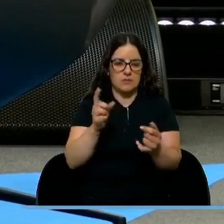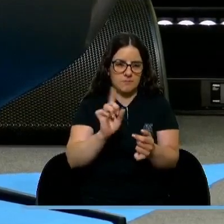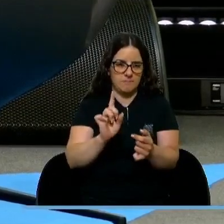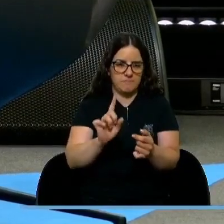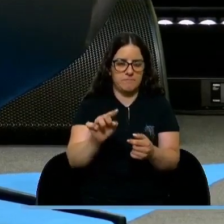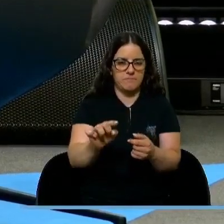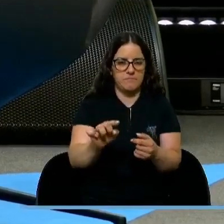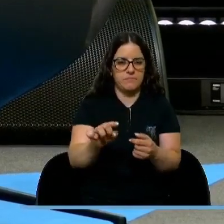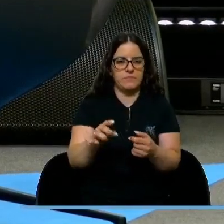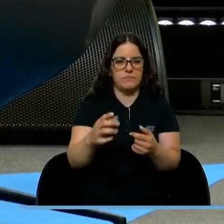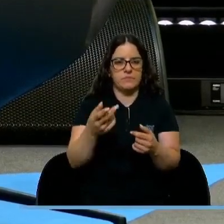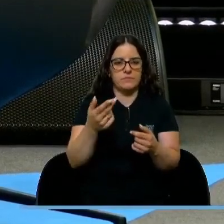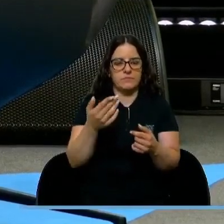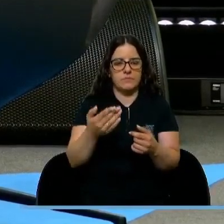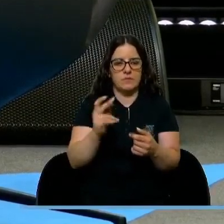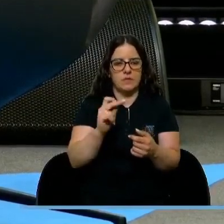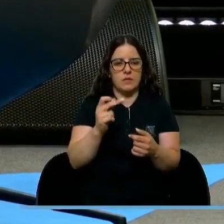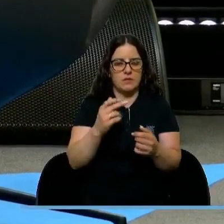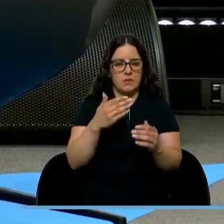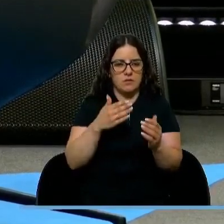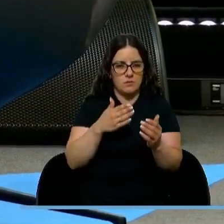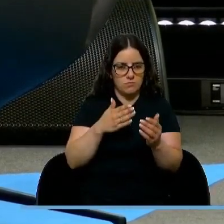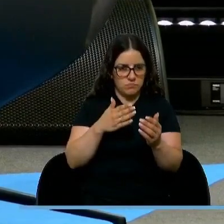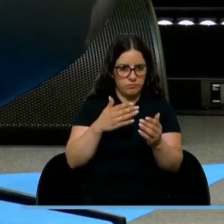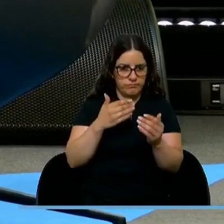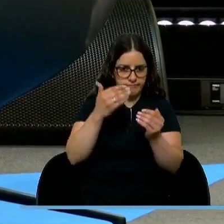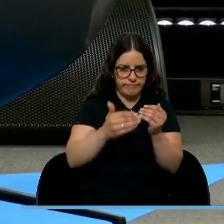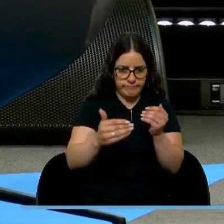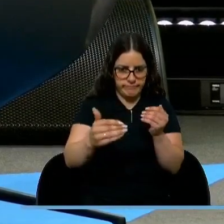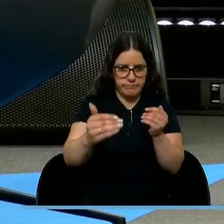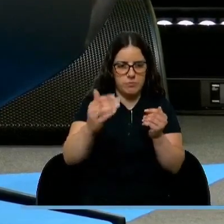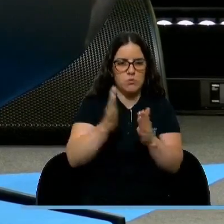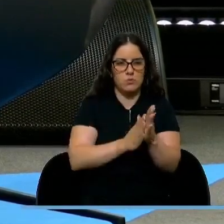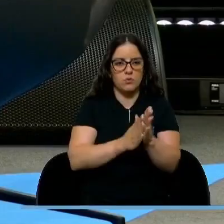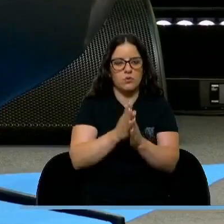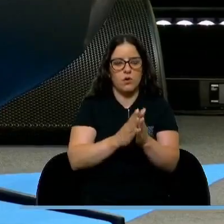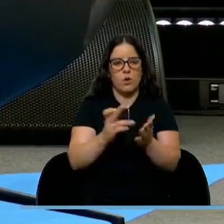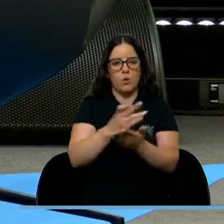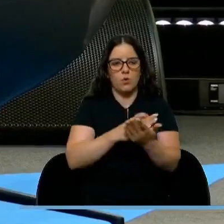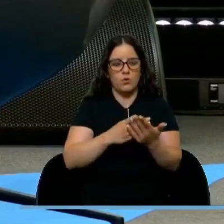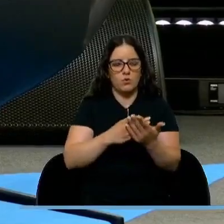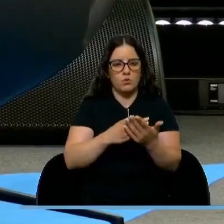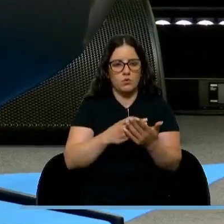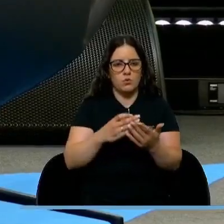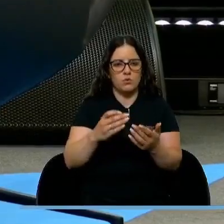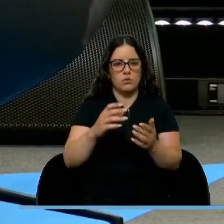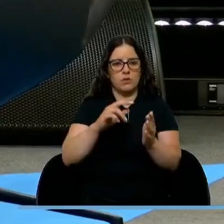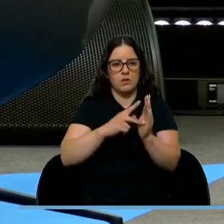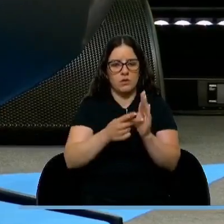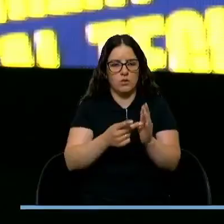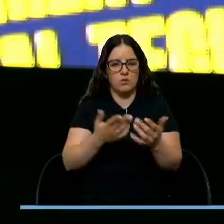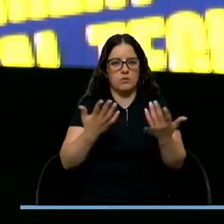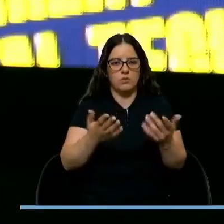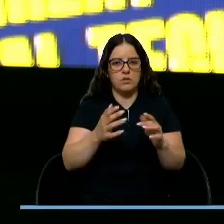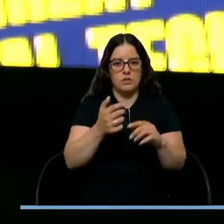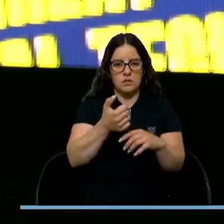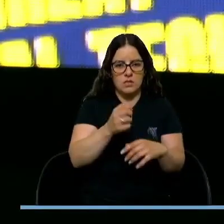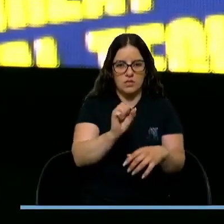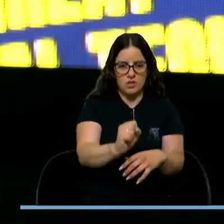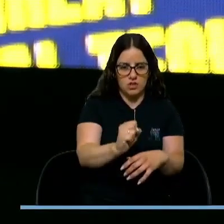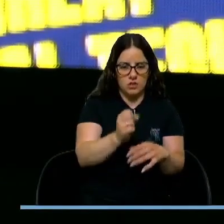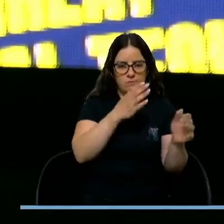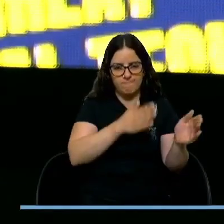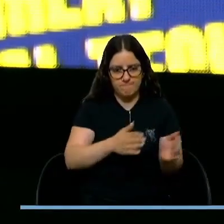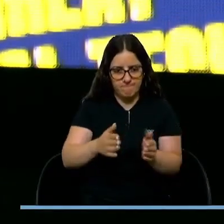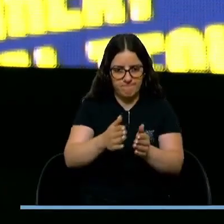still ahead, where we are going to use the technological resources available, including 5G. We need to monetize it,